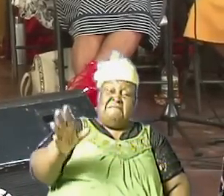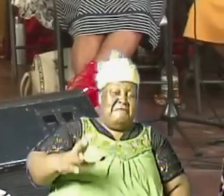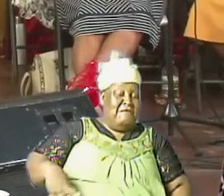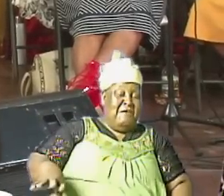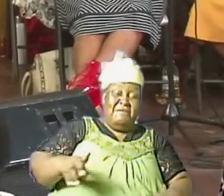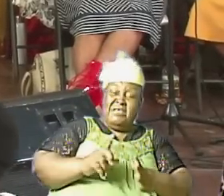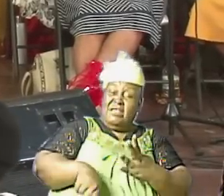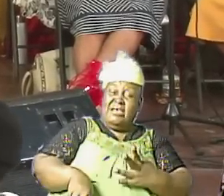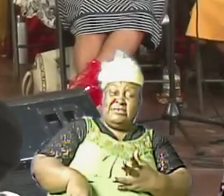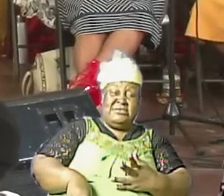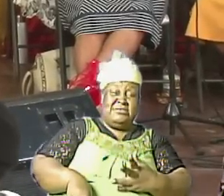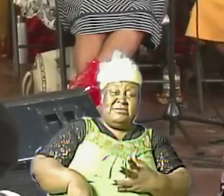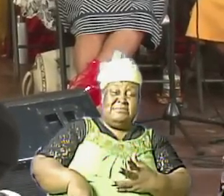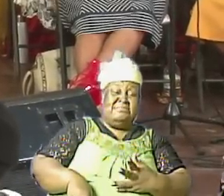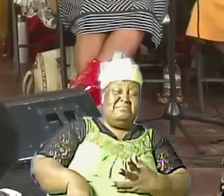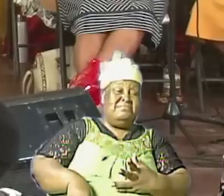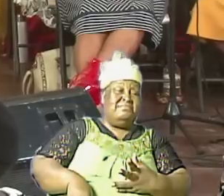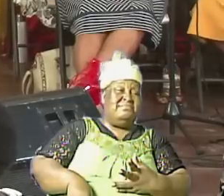Nevertheless,